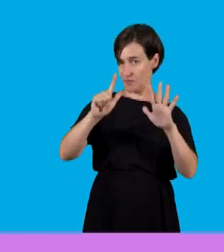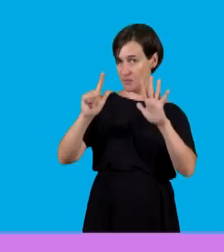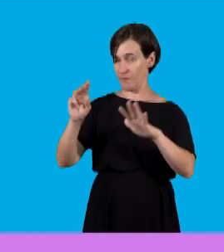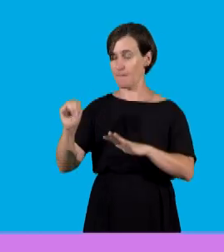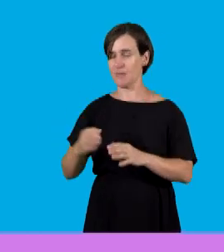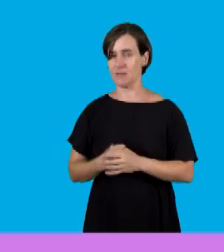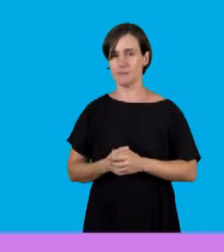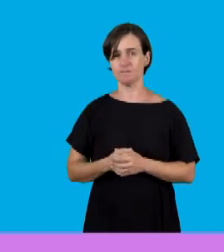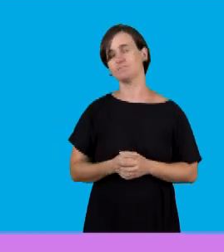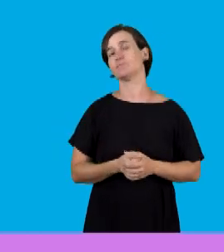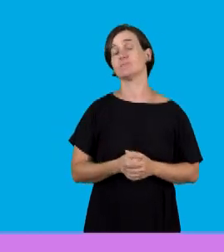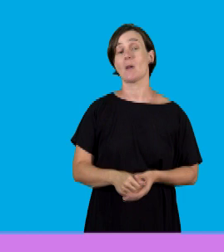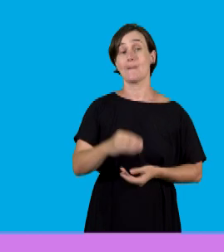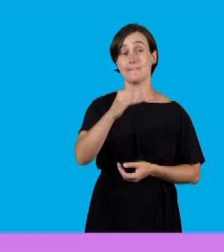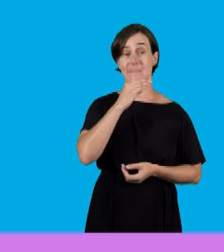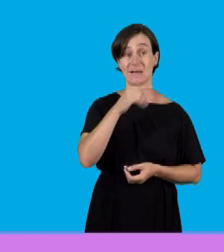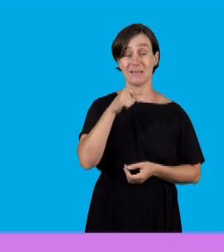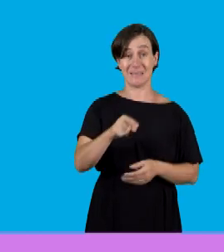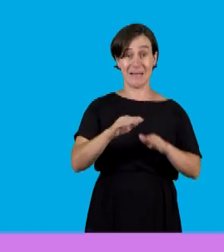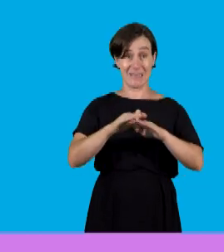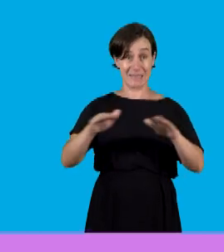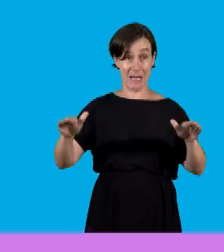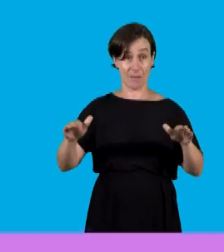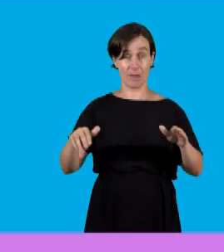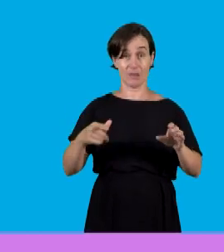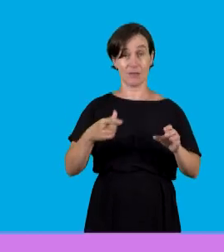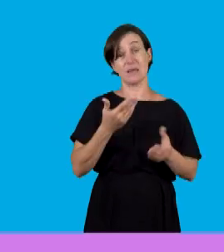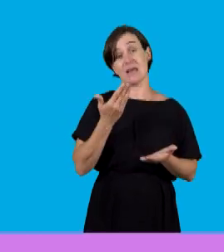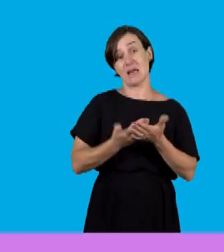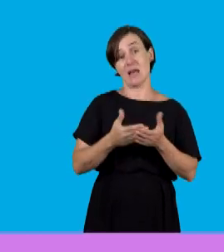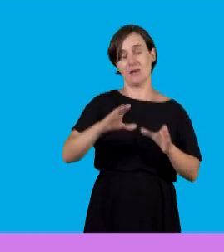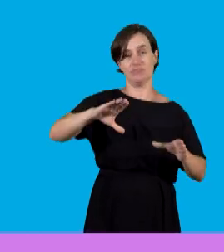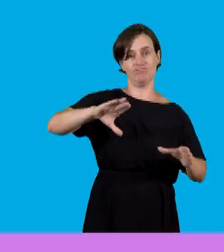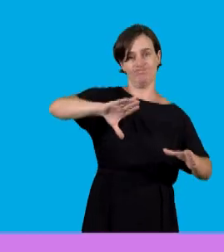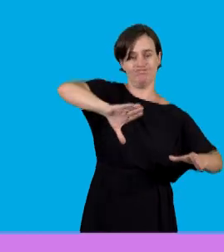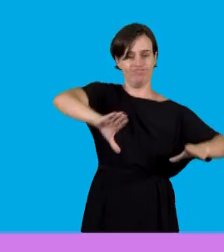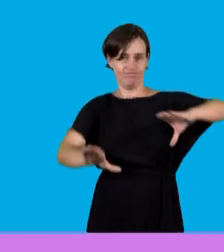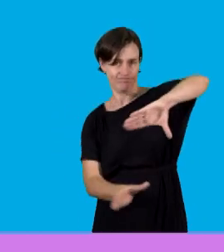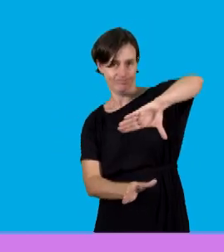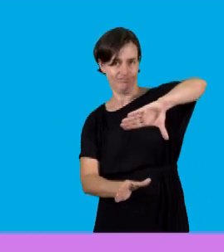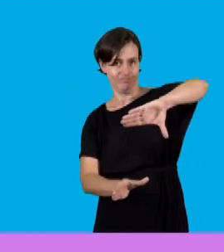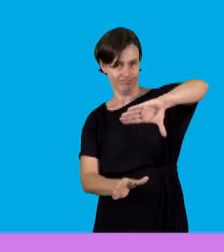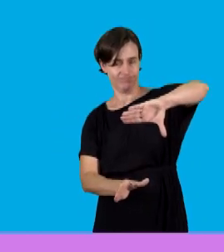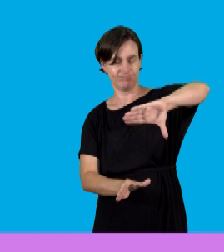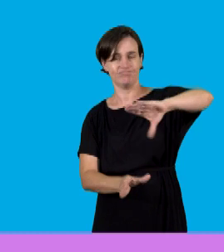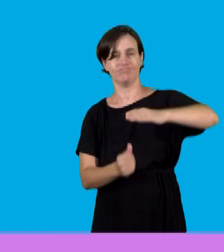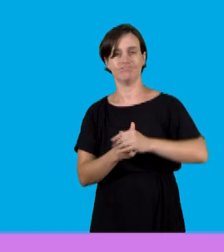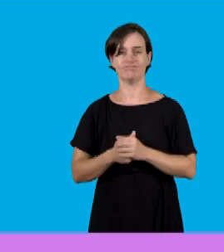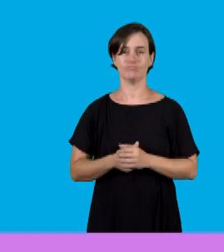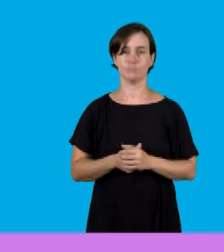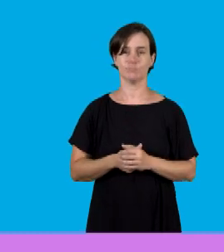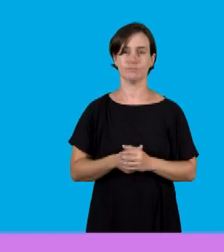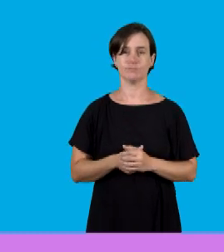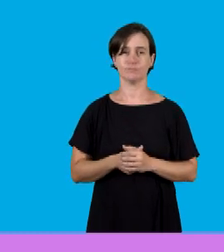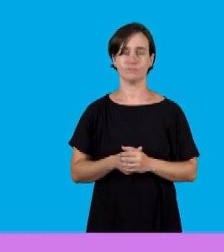they're telling us in a nutshell that this table is going to be changed. The position of it will be changed to fit along the length. So it's going to be length along length.